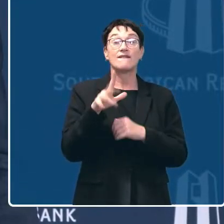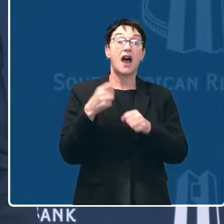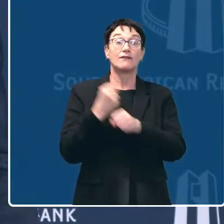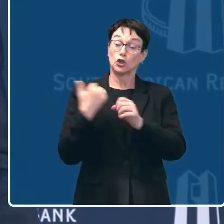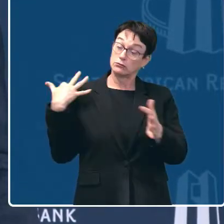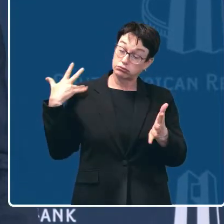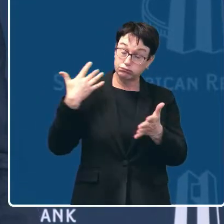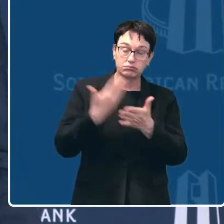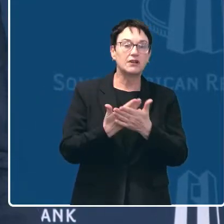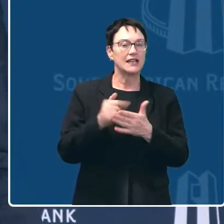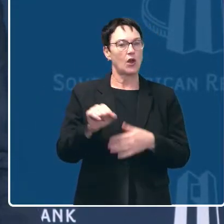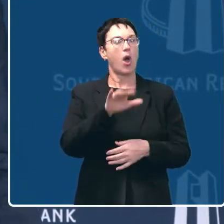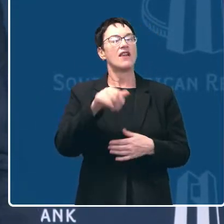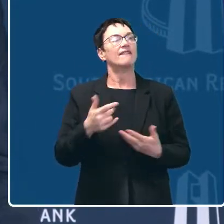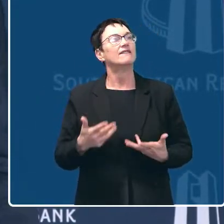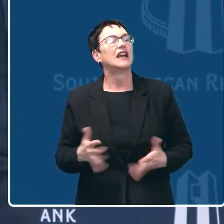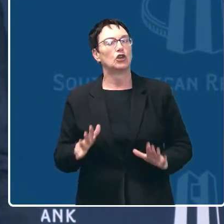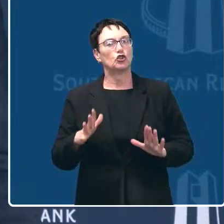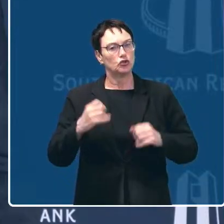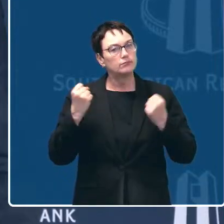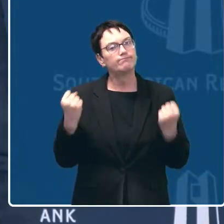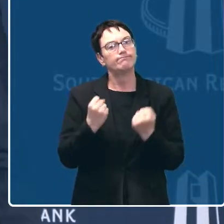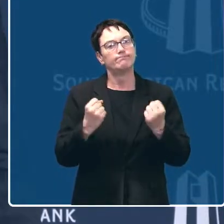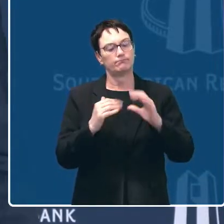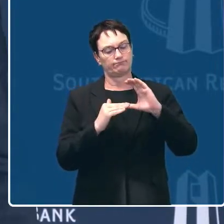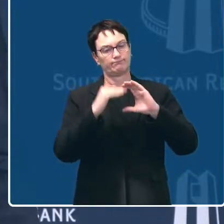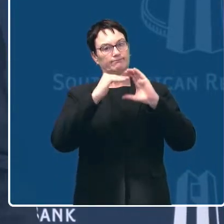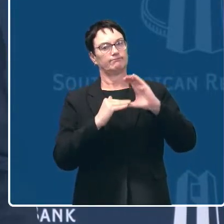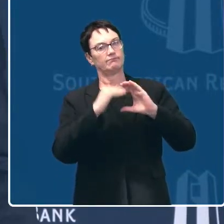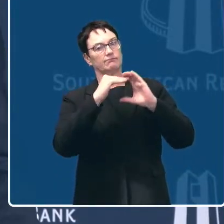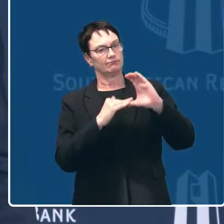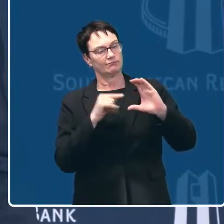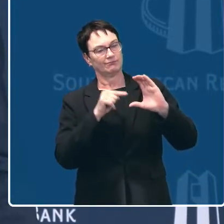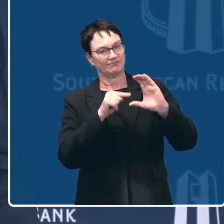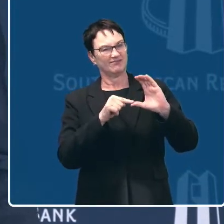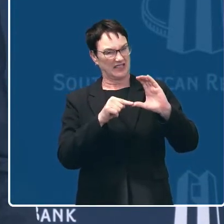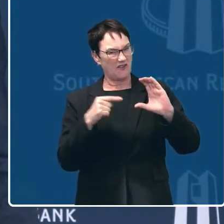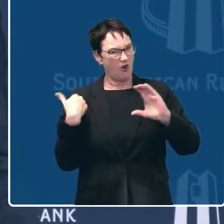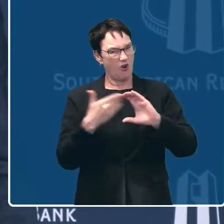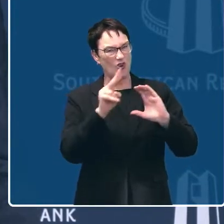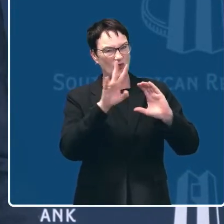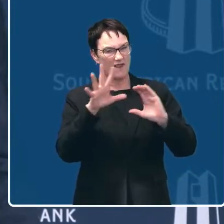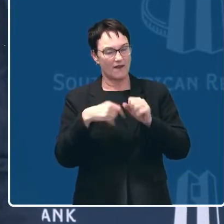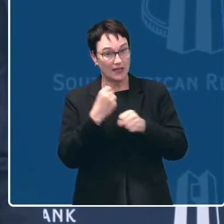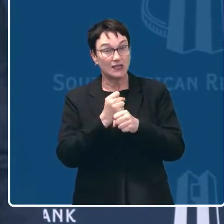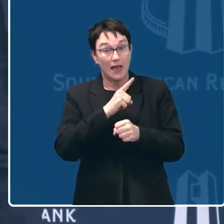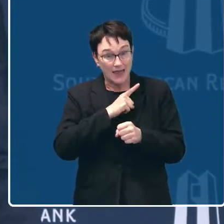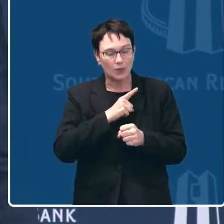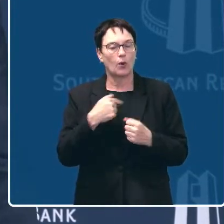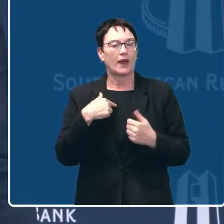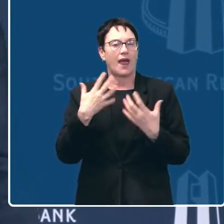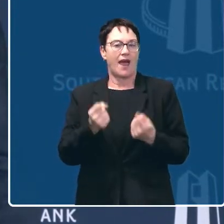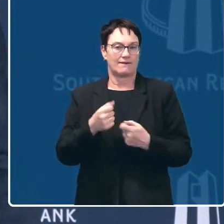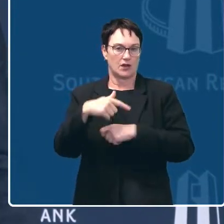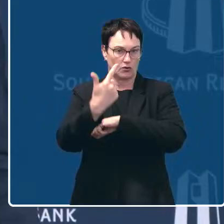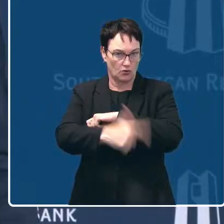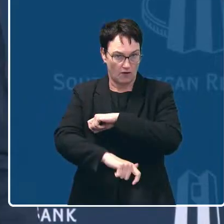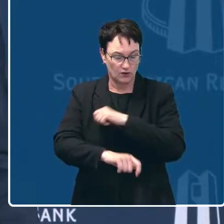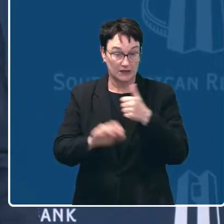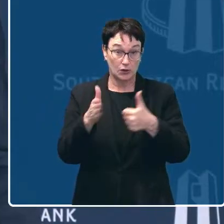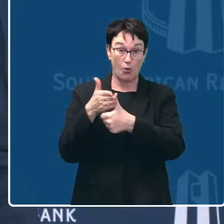Accompanying that summary will also be a working paper produced by the staff of the Reserve